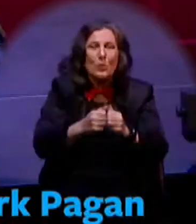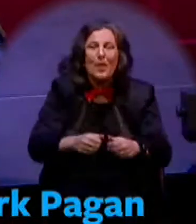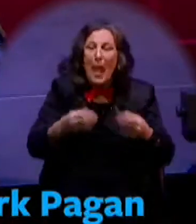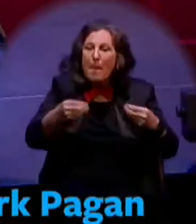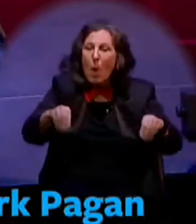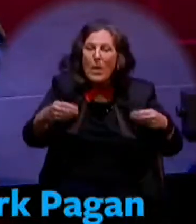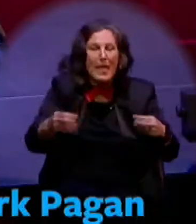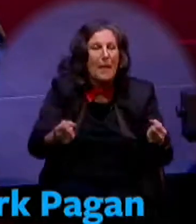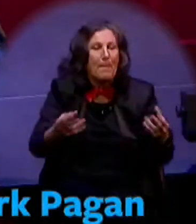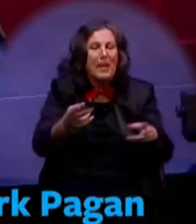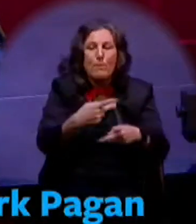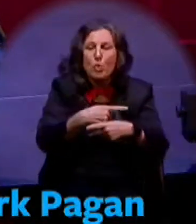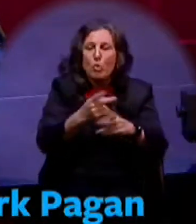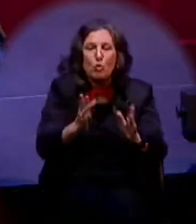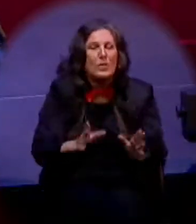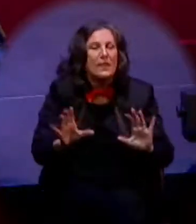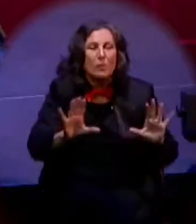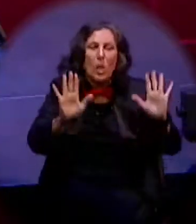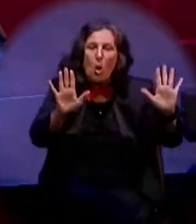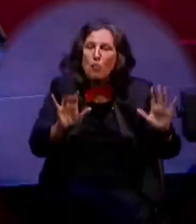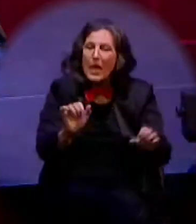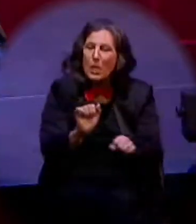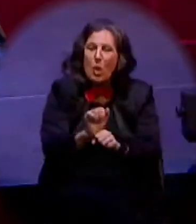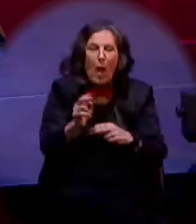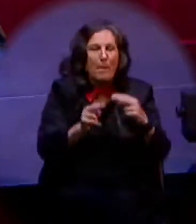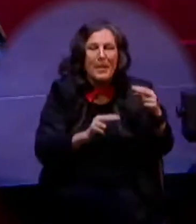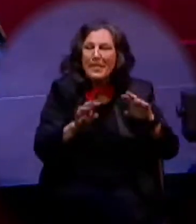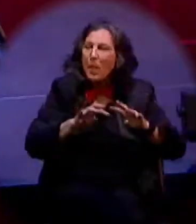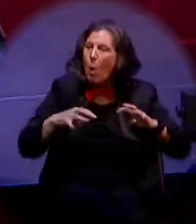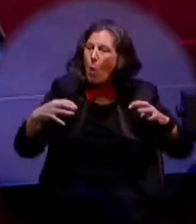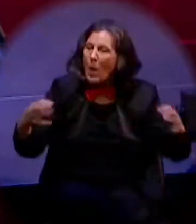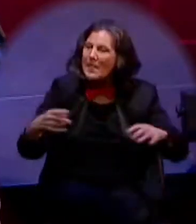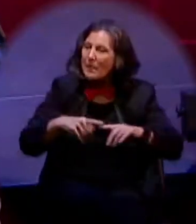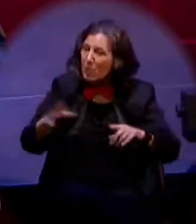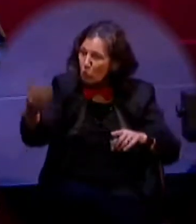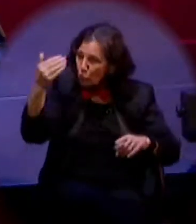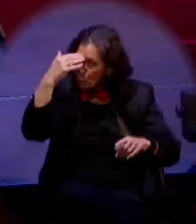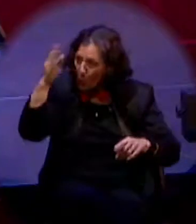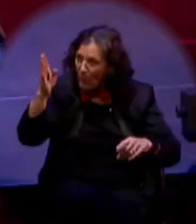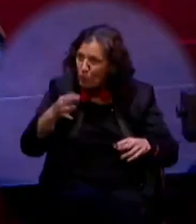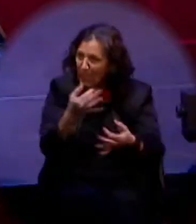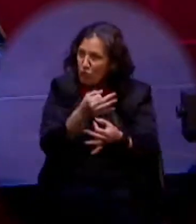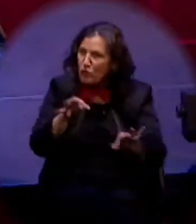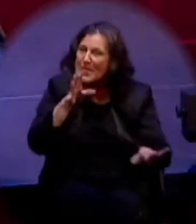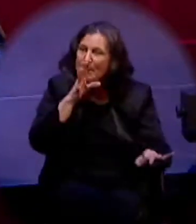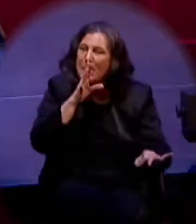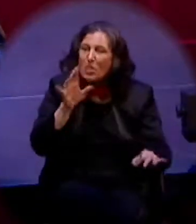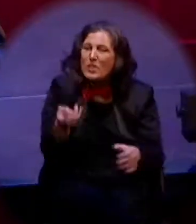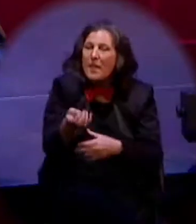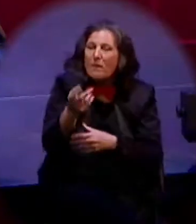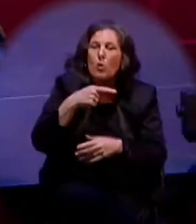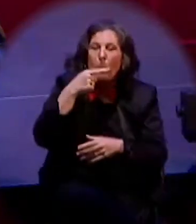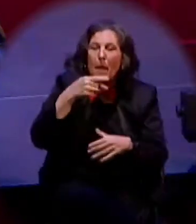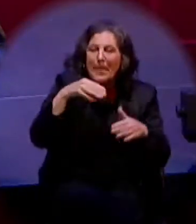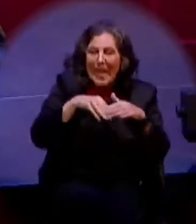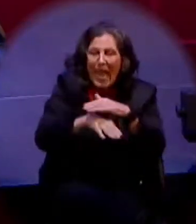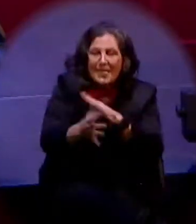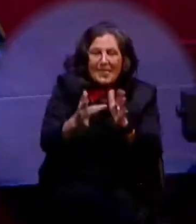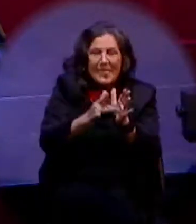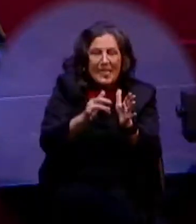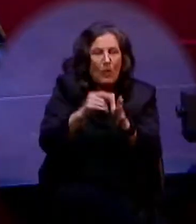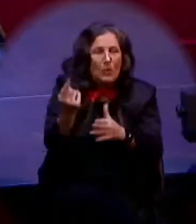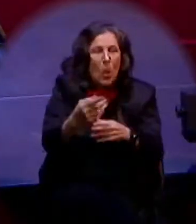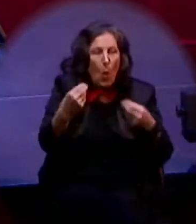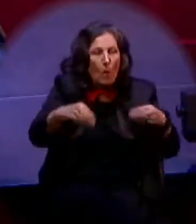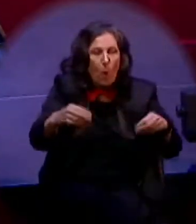marketing. Many of our producers have done a great job building their own audiences. But did you know Brooklyn Free Speech is one of the few public access centers with its